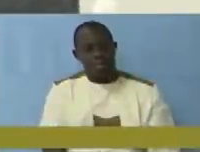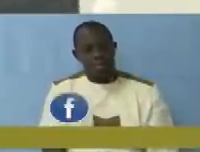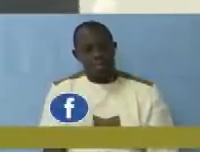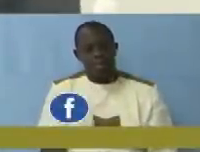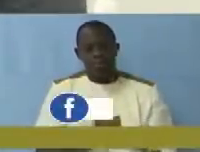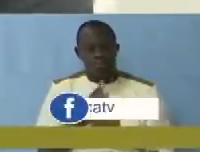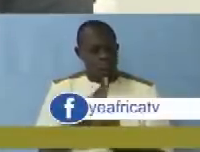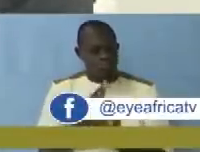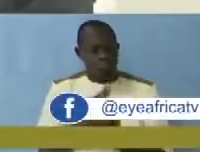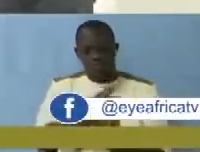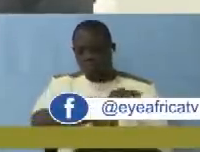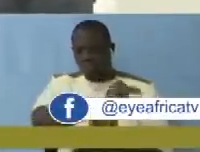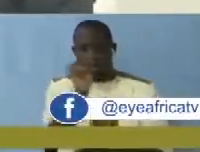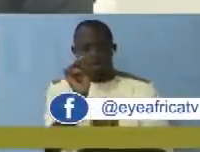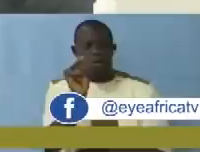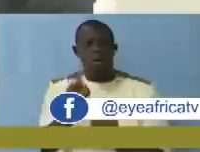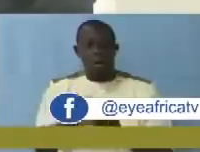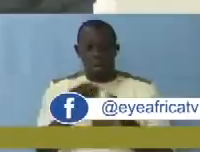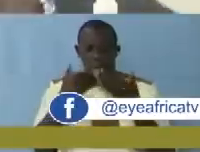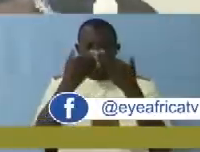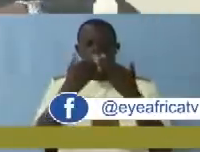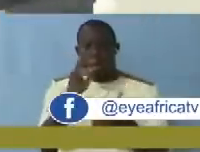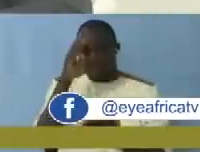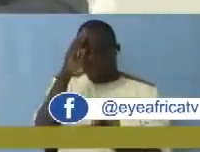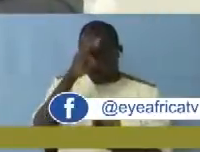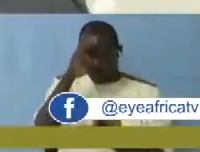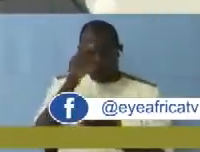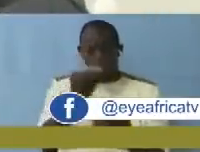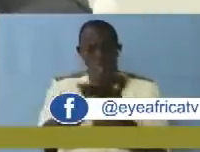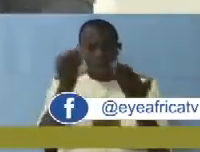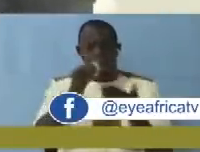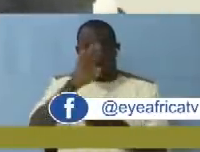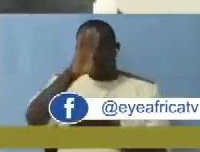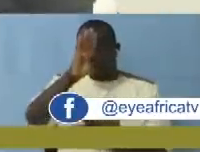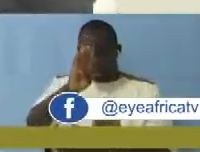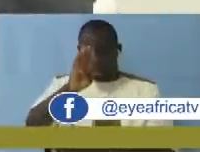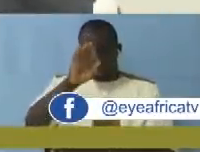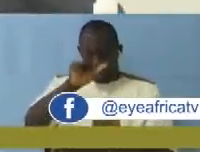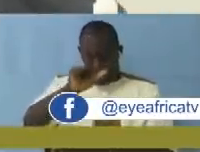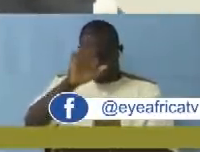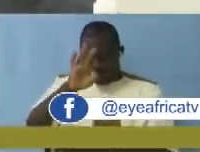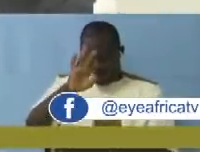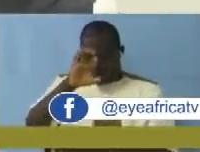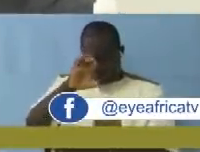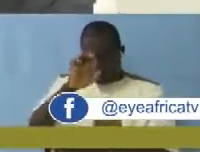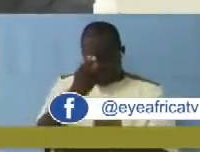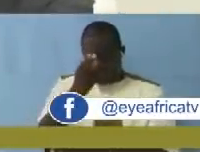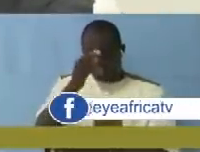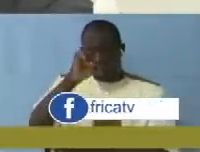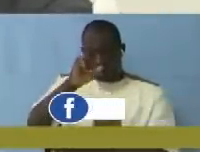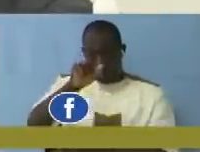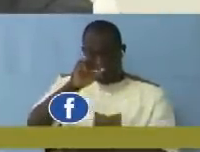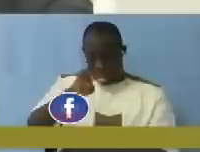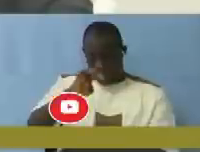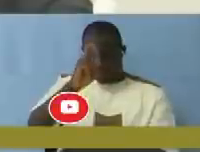Definitely no. And tell me a reason why Samba Jallo would call your name.